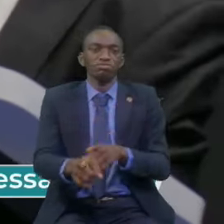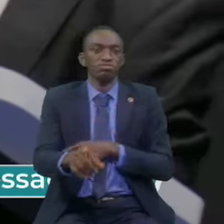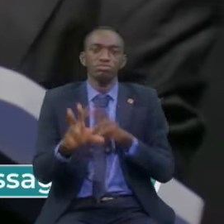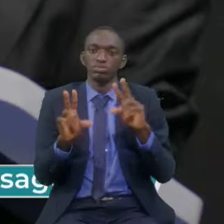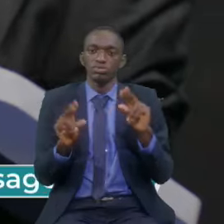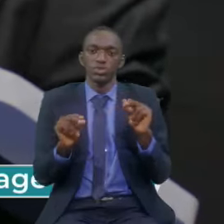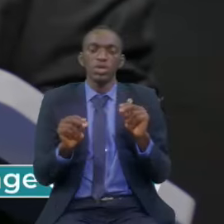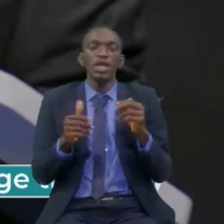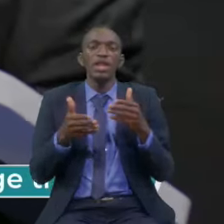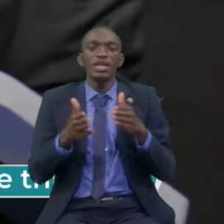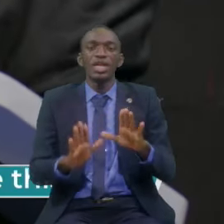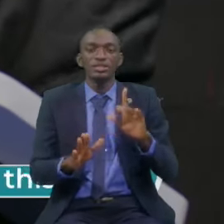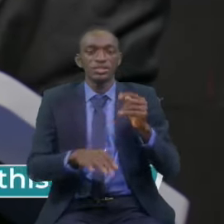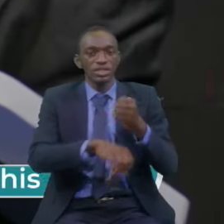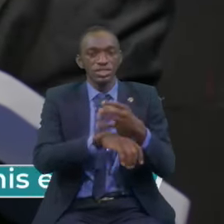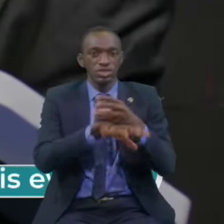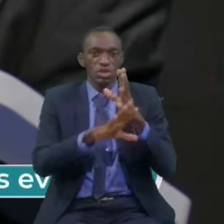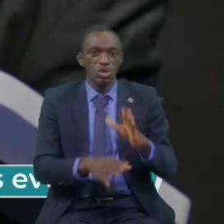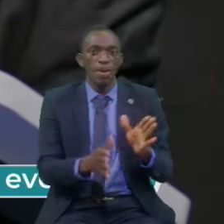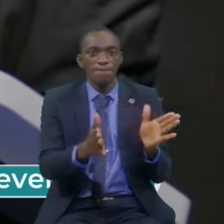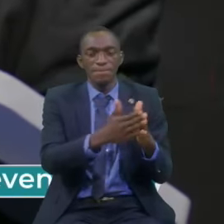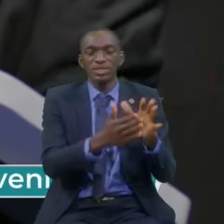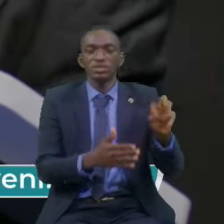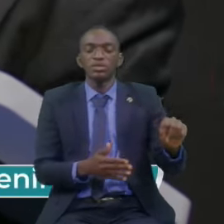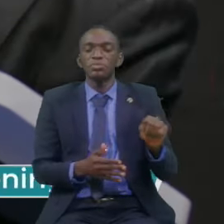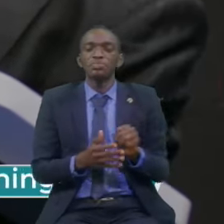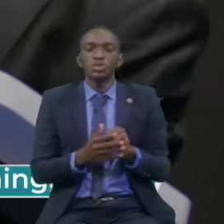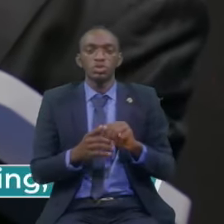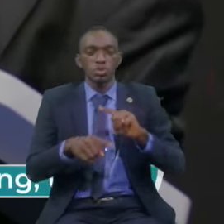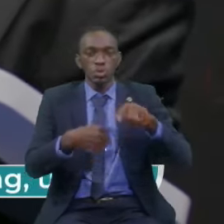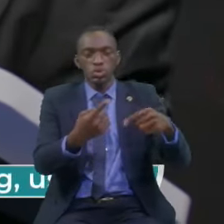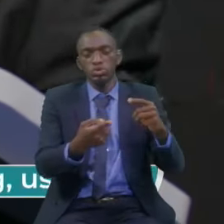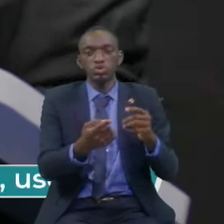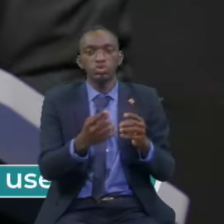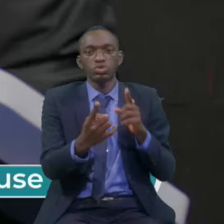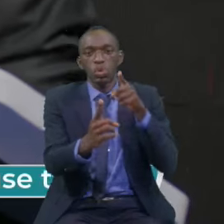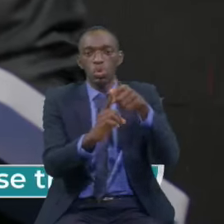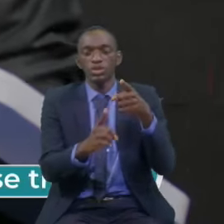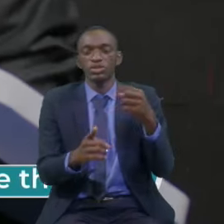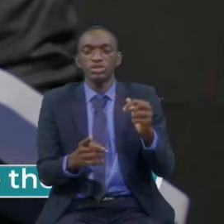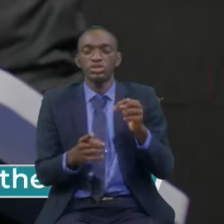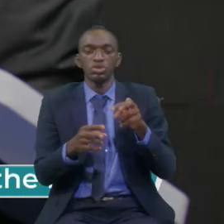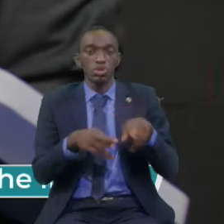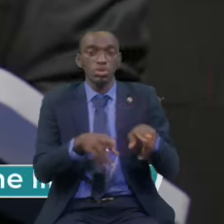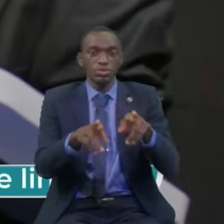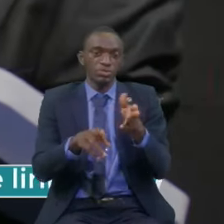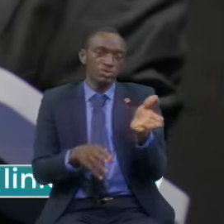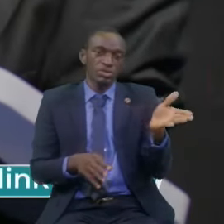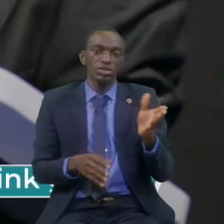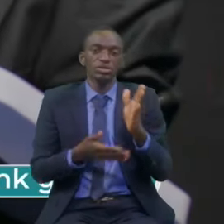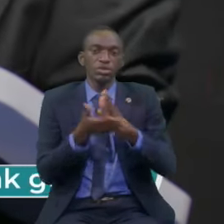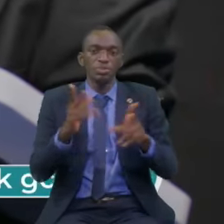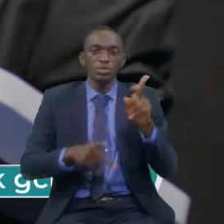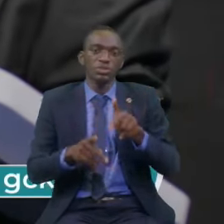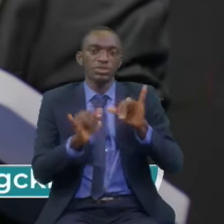the road. We have a lot of people over there too. Some even stayed under the tent. Over